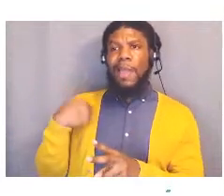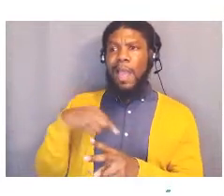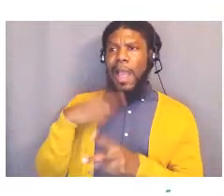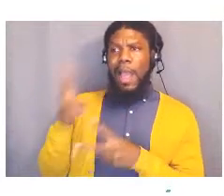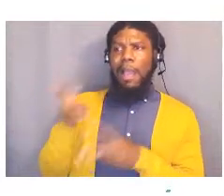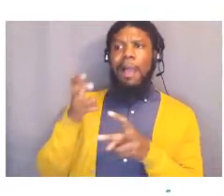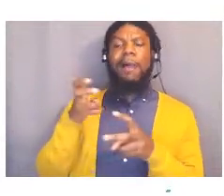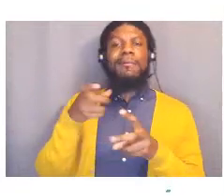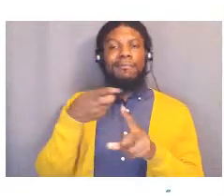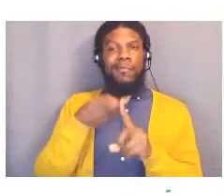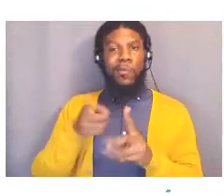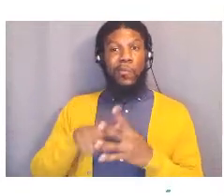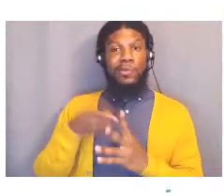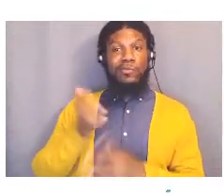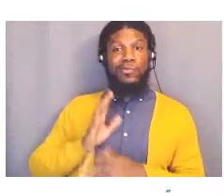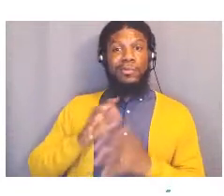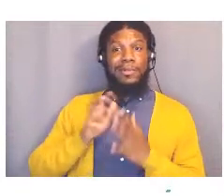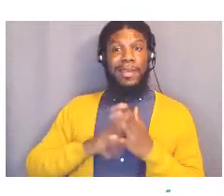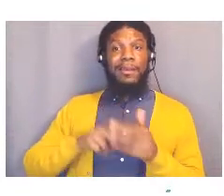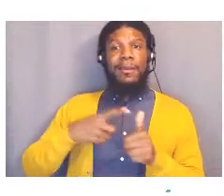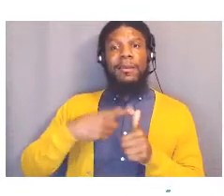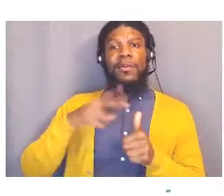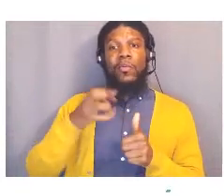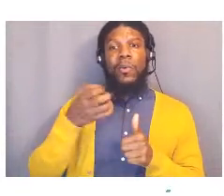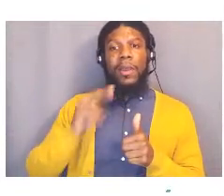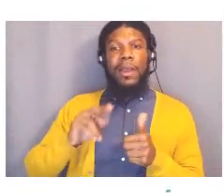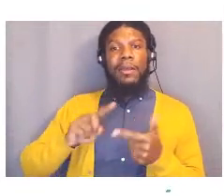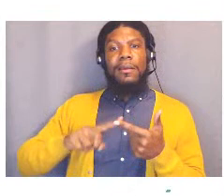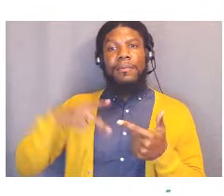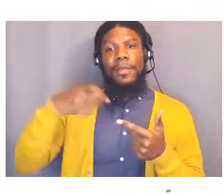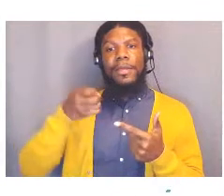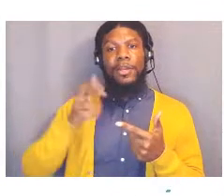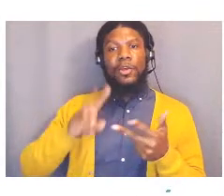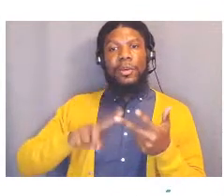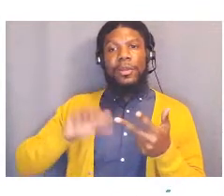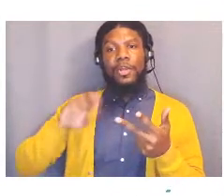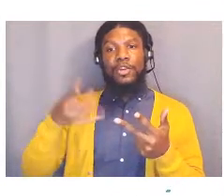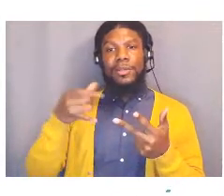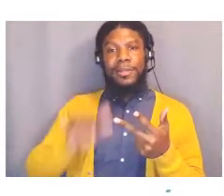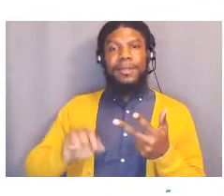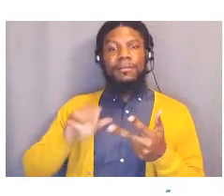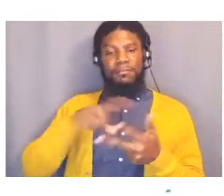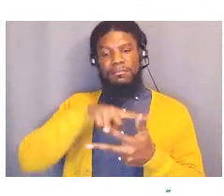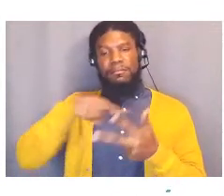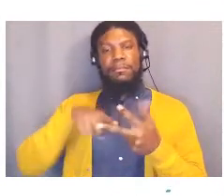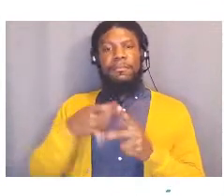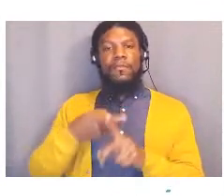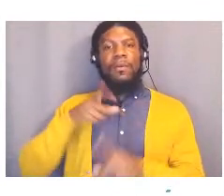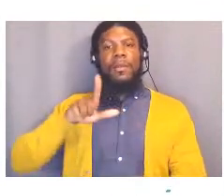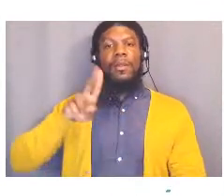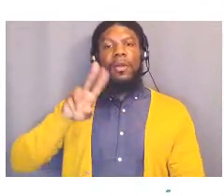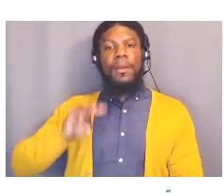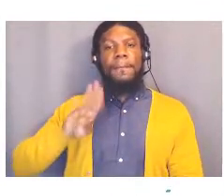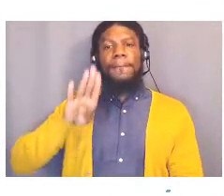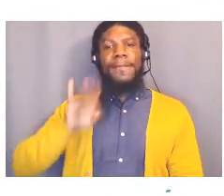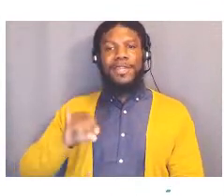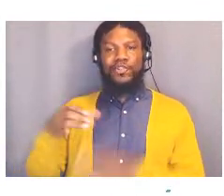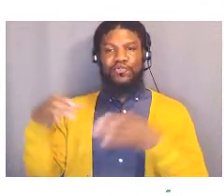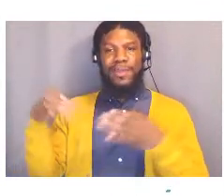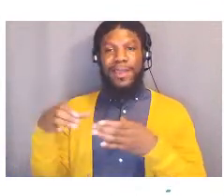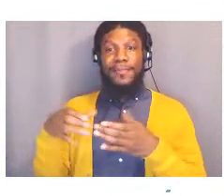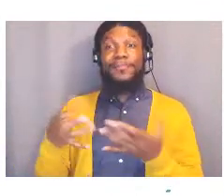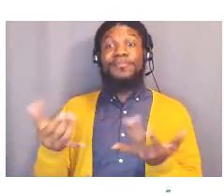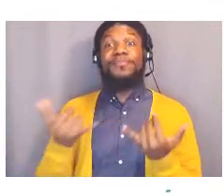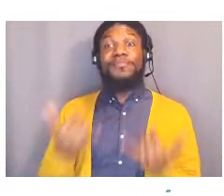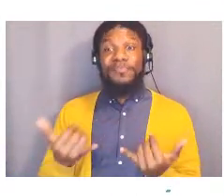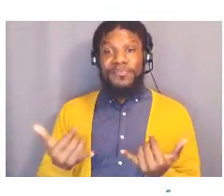to the authors Ryan A. Coons, Peter Dayton, and Ashley Minner of the Lumbee tribe. And now,